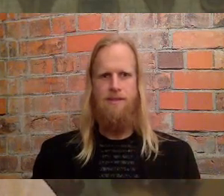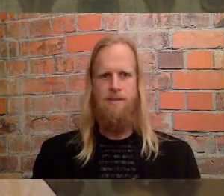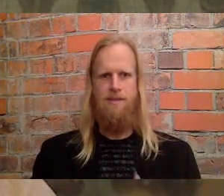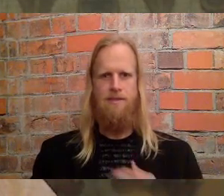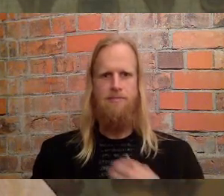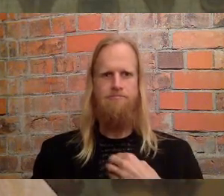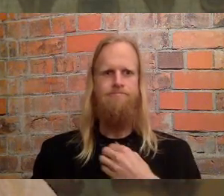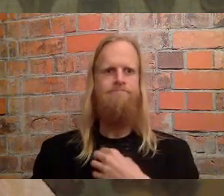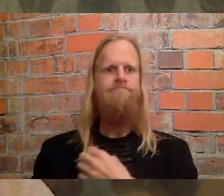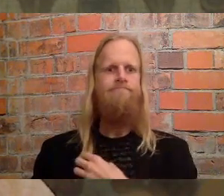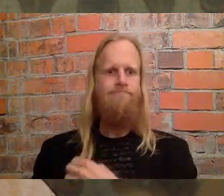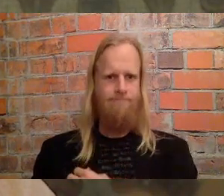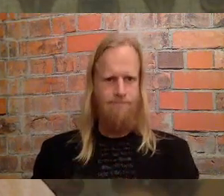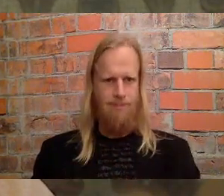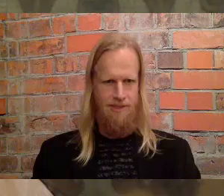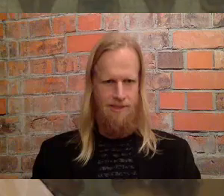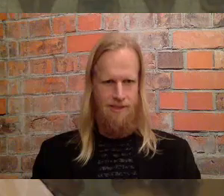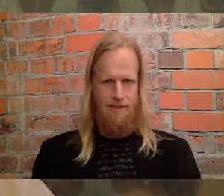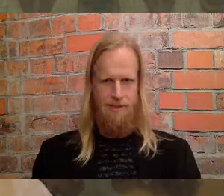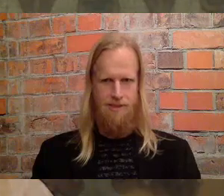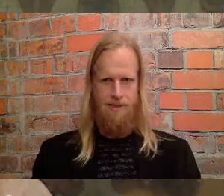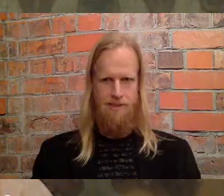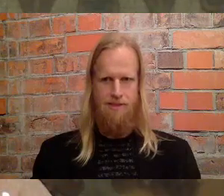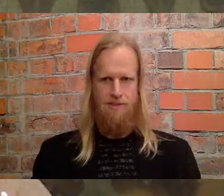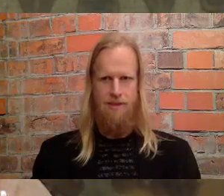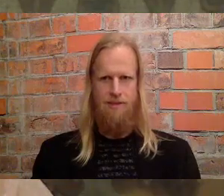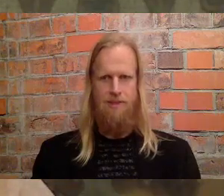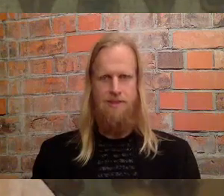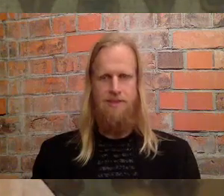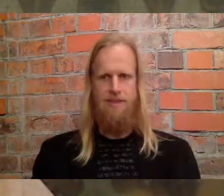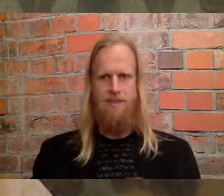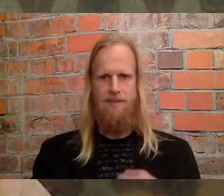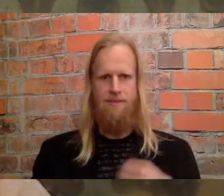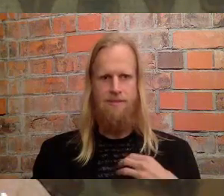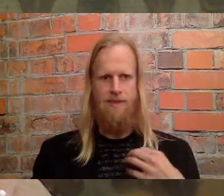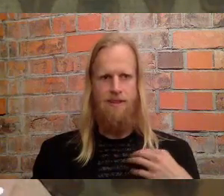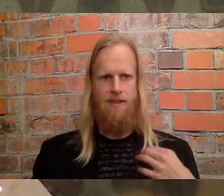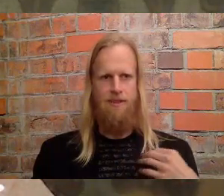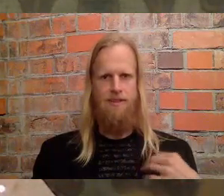from having to be seen and heard.